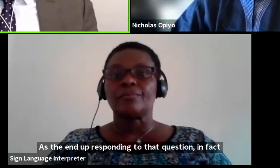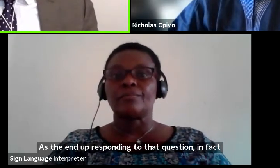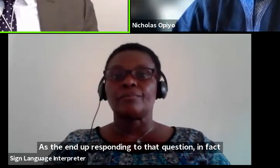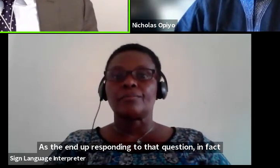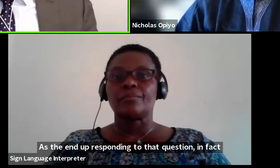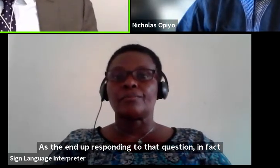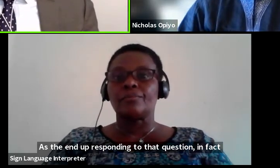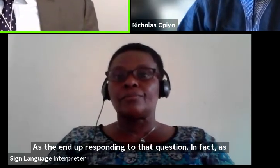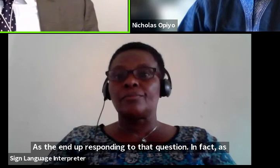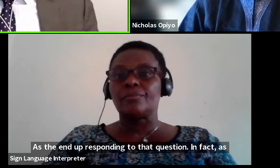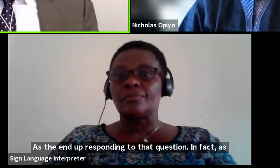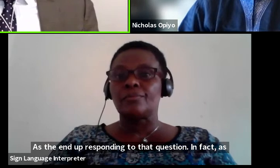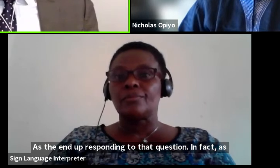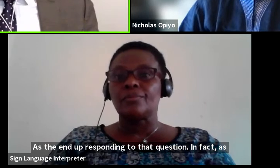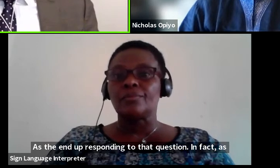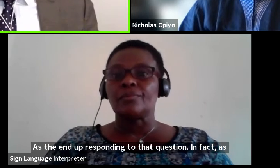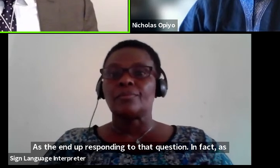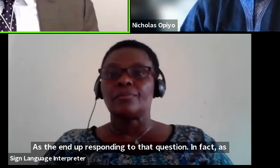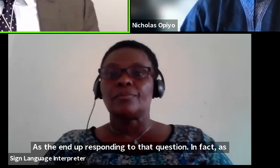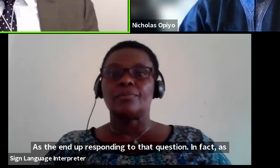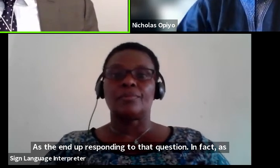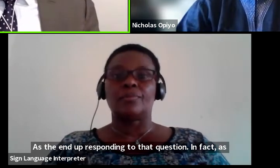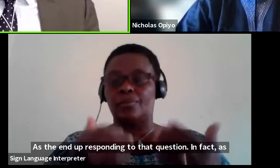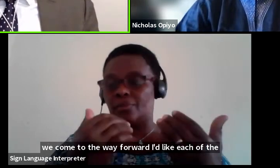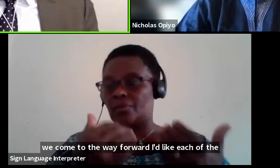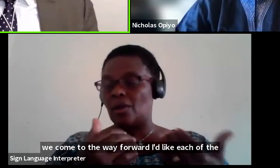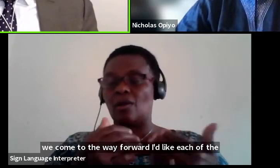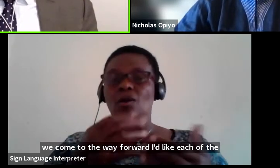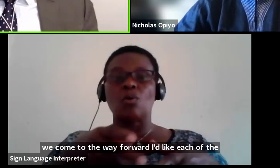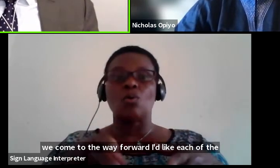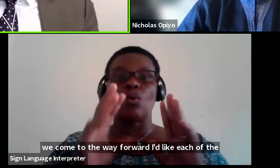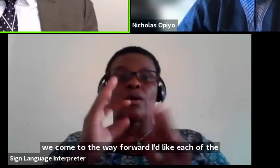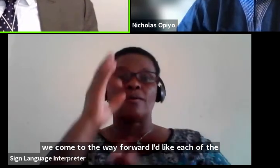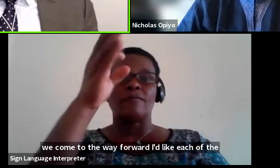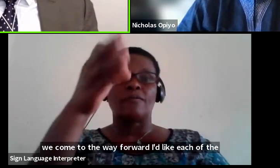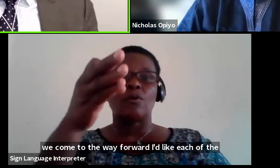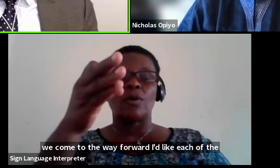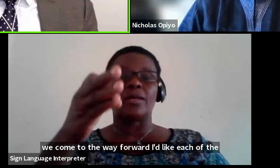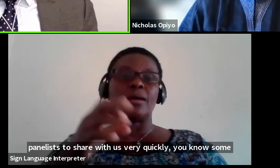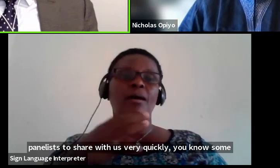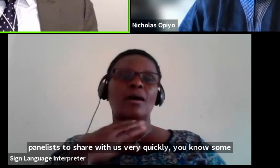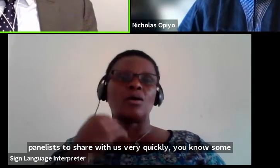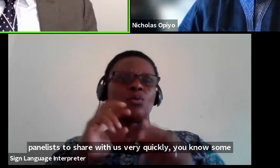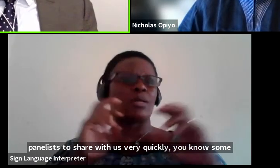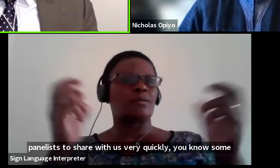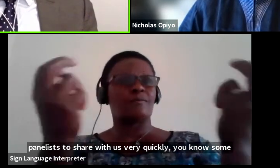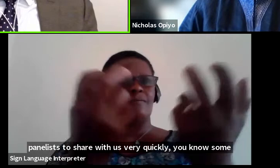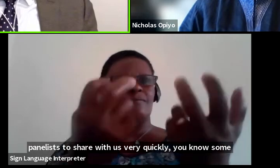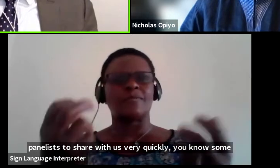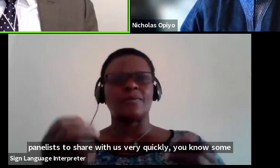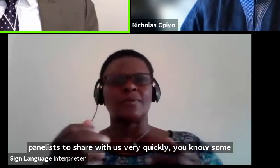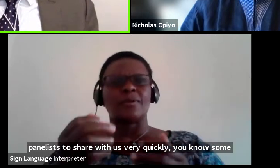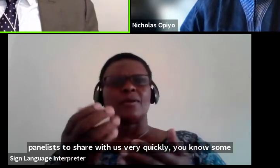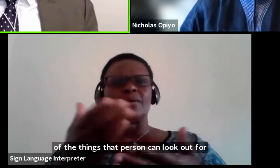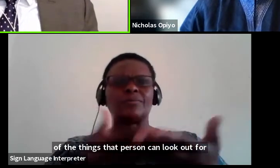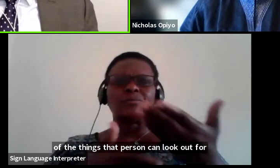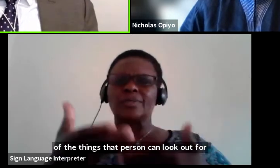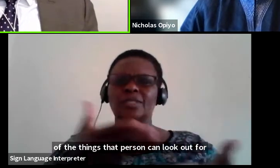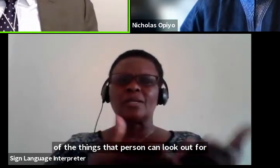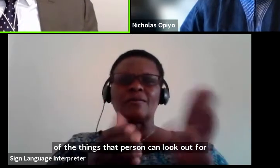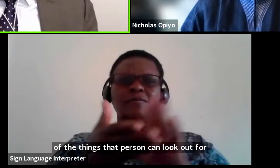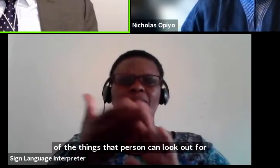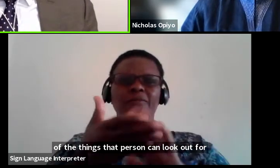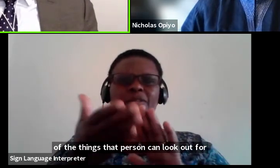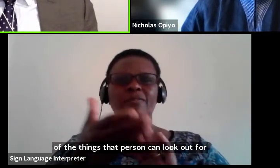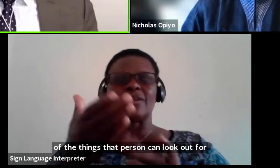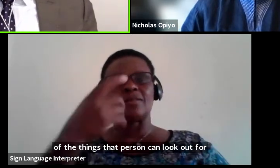way forward, I'd like each of the panelists to share with us very quickly, some of the things that a person can look out for to know that